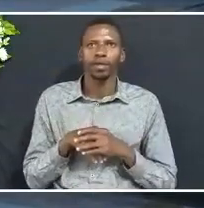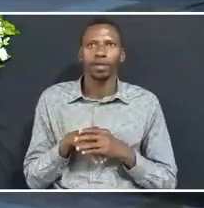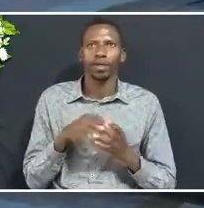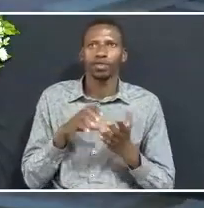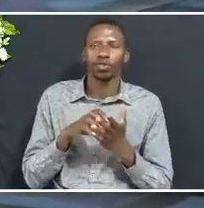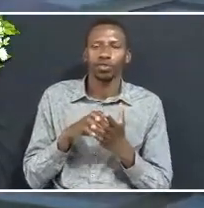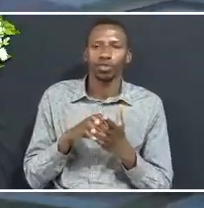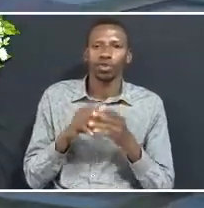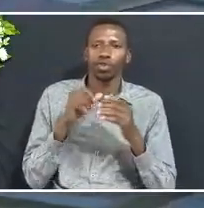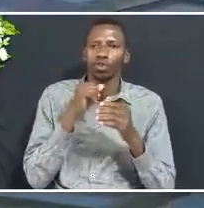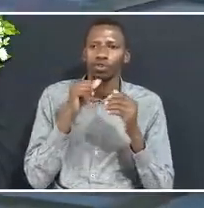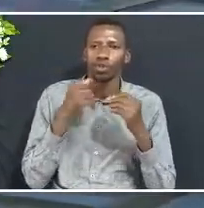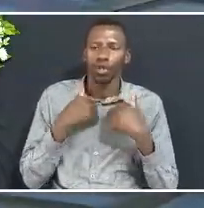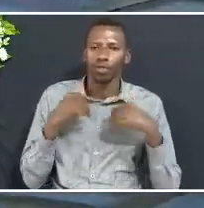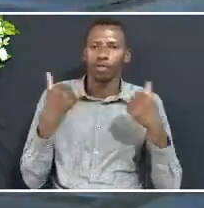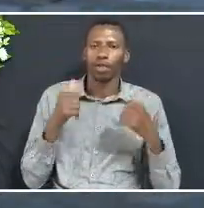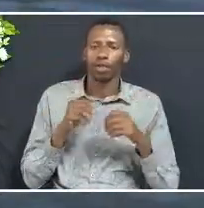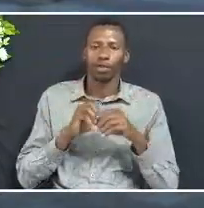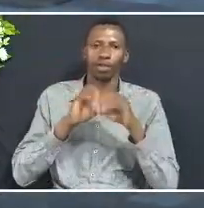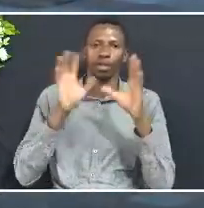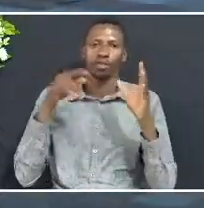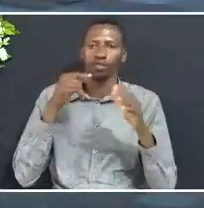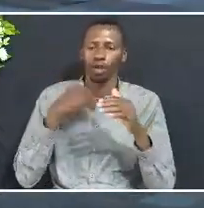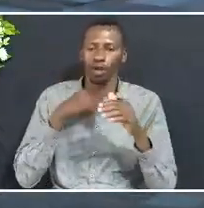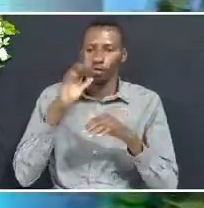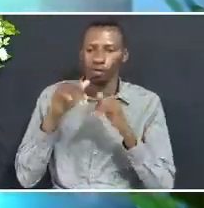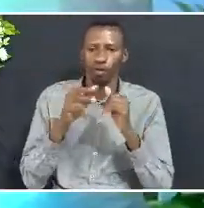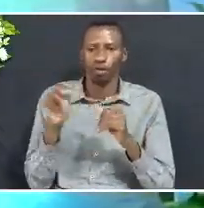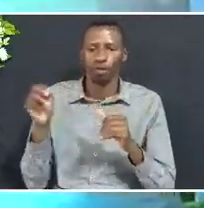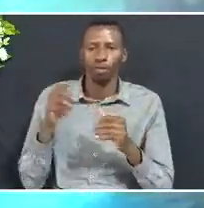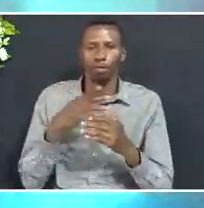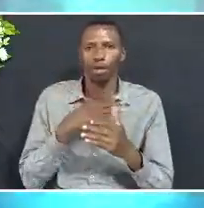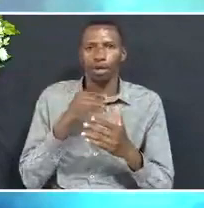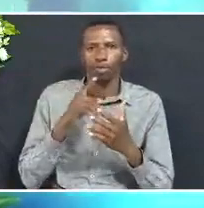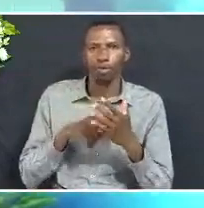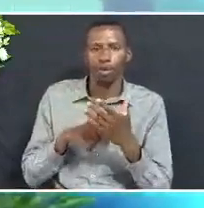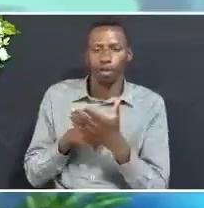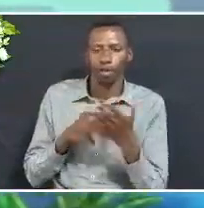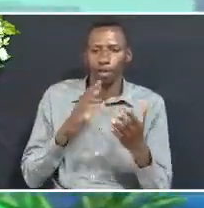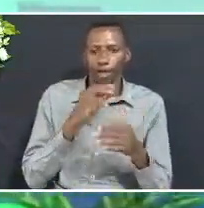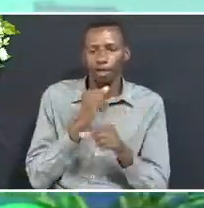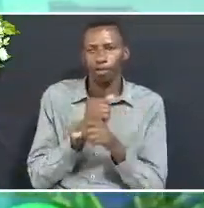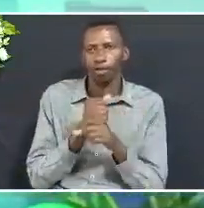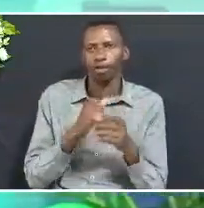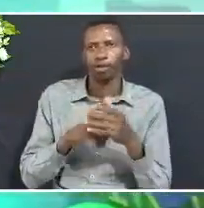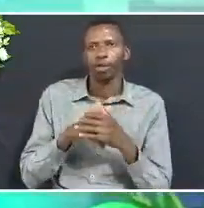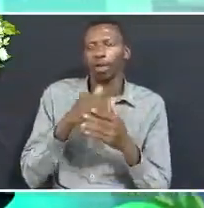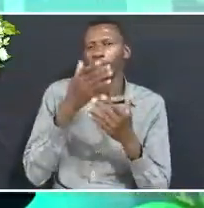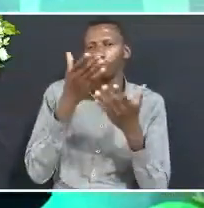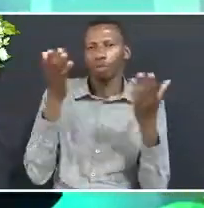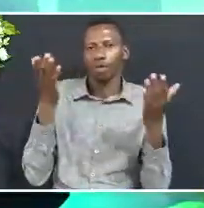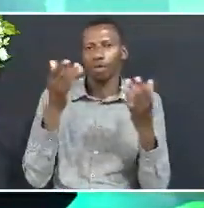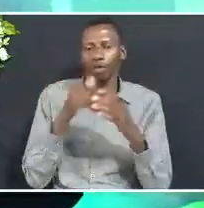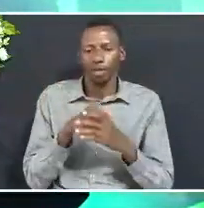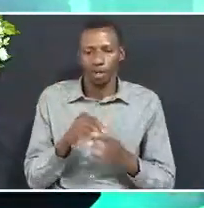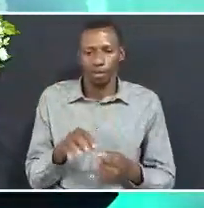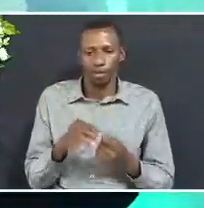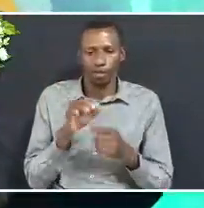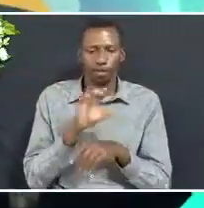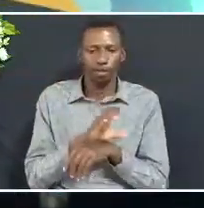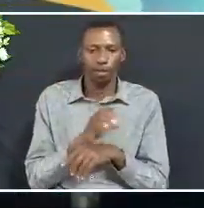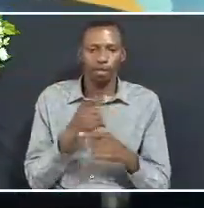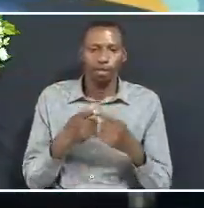no clarity who has called them and what they are doing out there in a particular church. But the Lord is